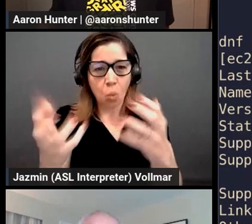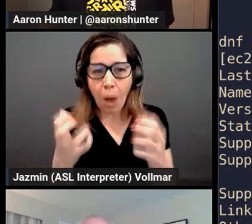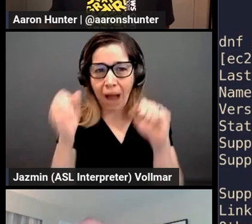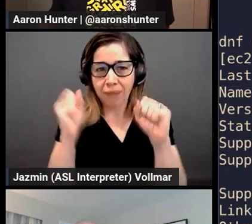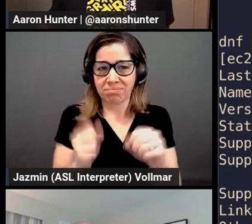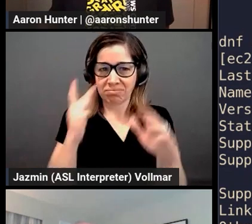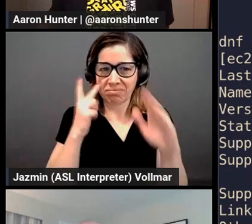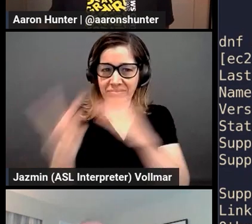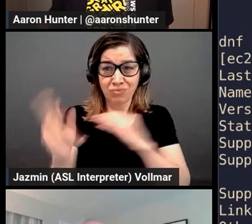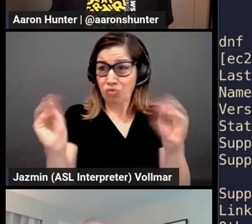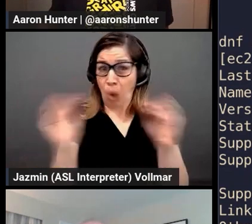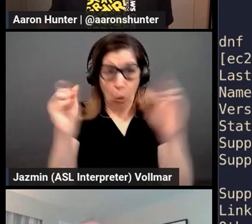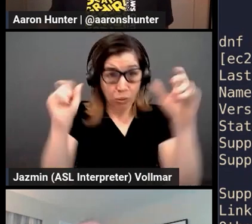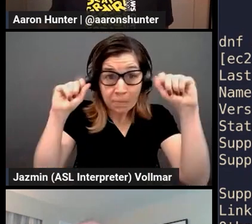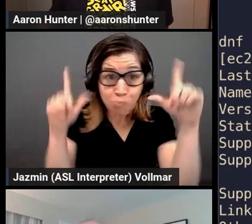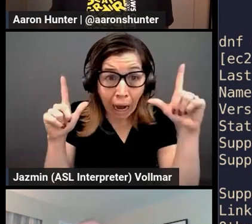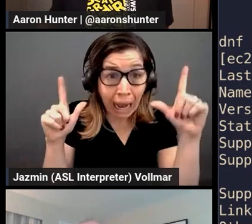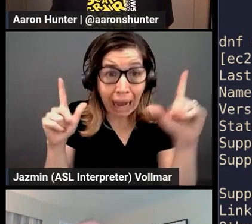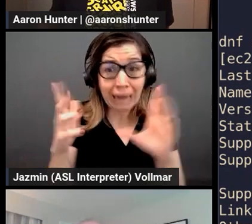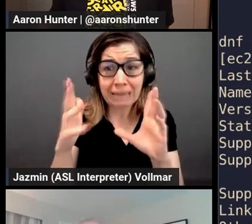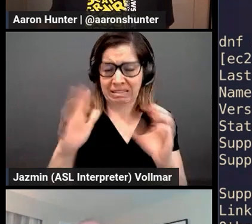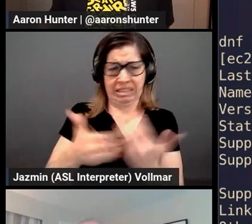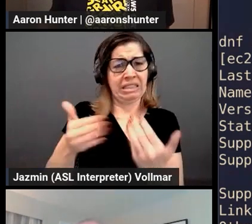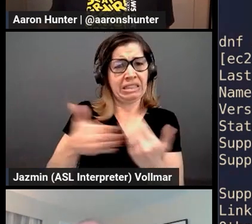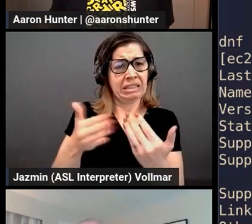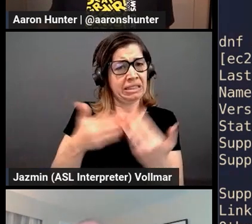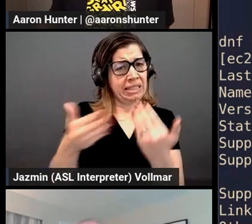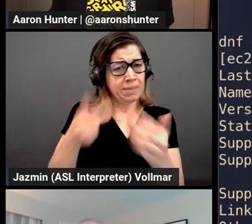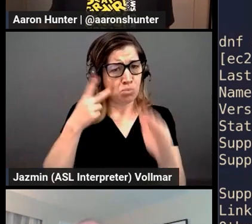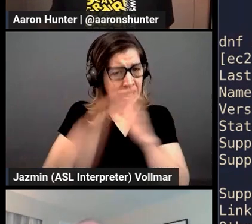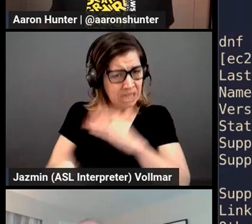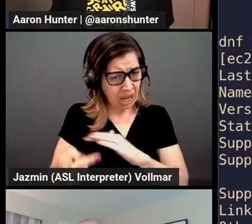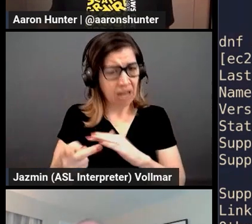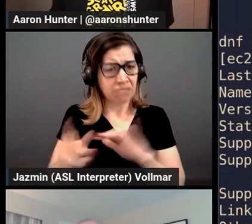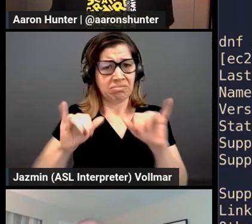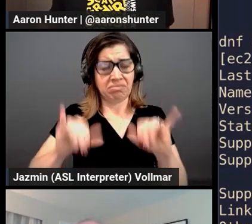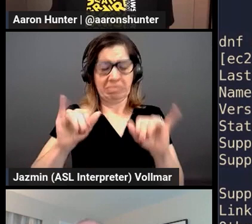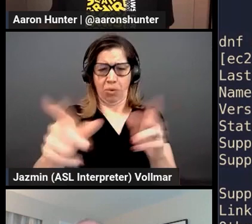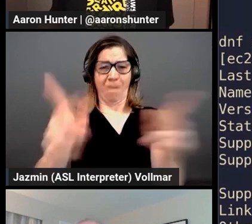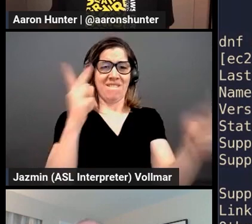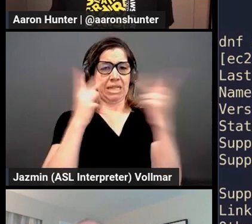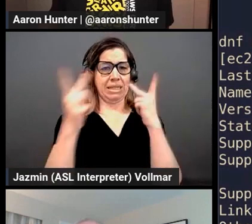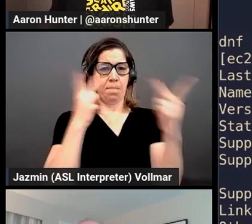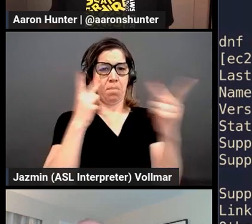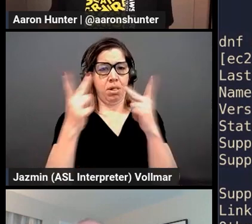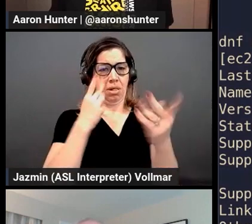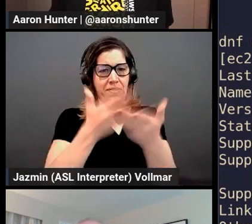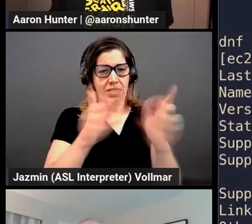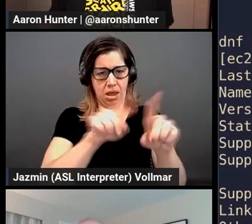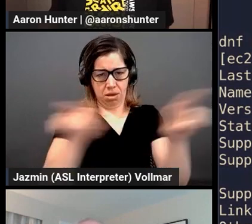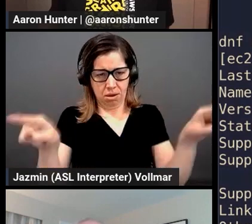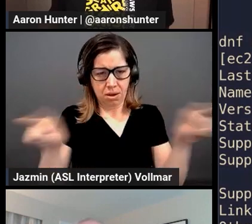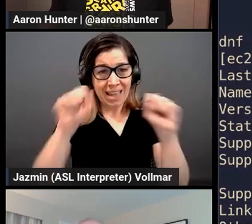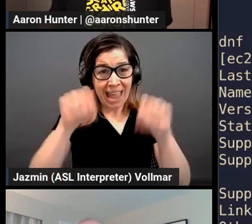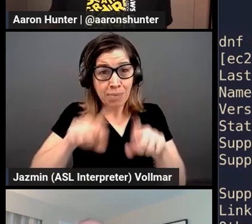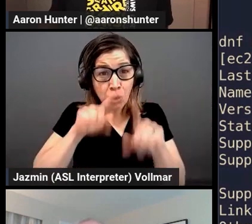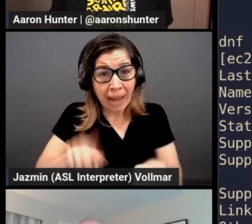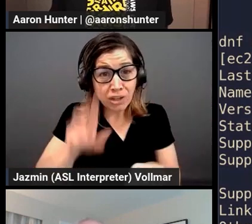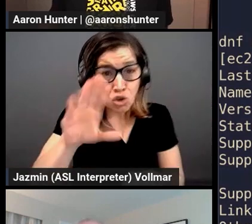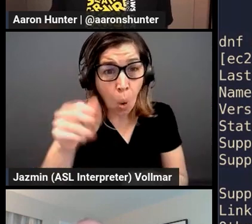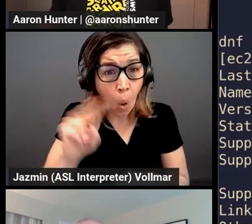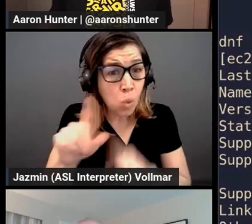not going to be any surprises here. Where we really want to keep things visible to you. We want you to be able to answer your own